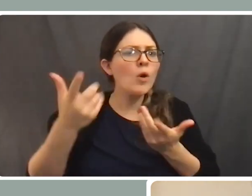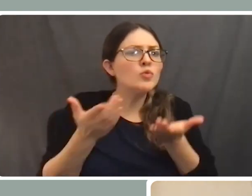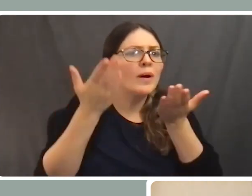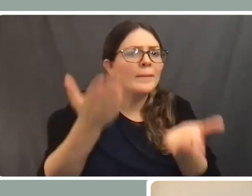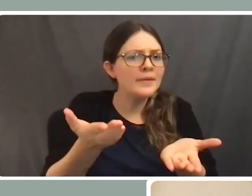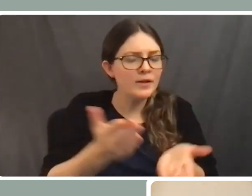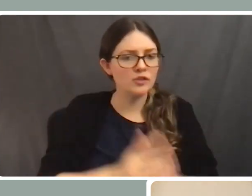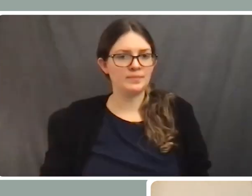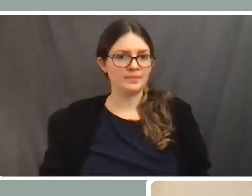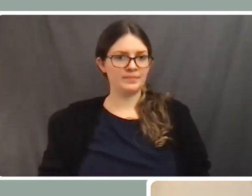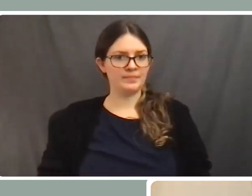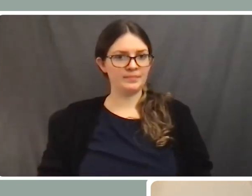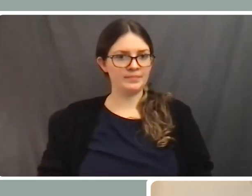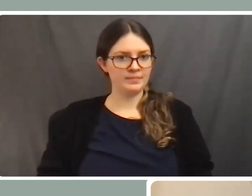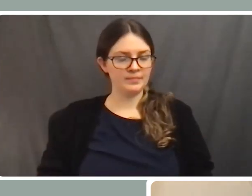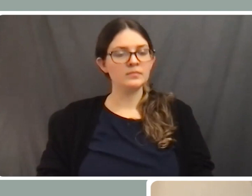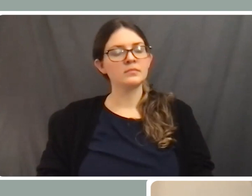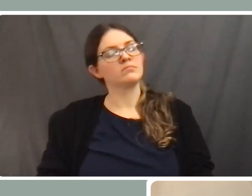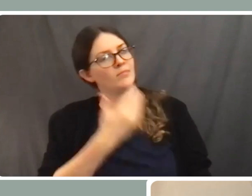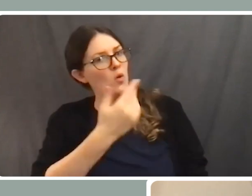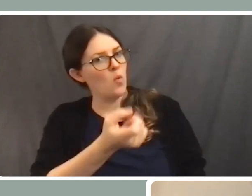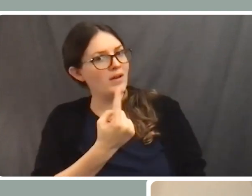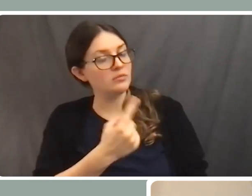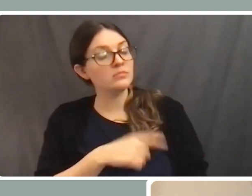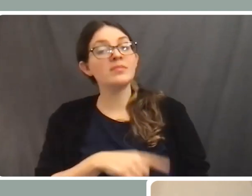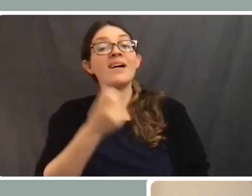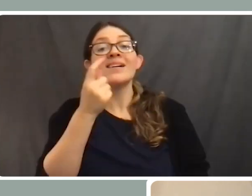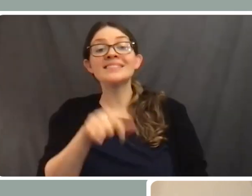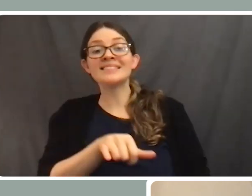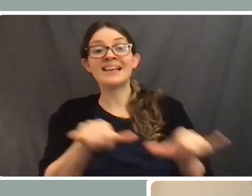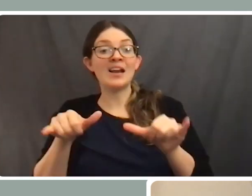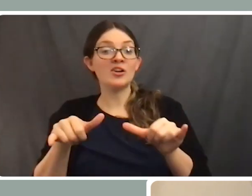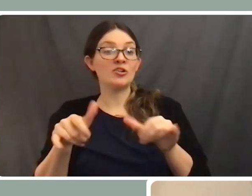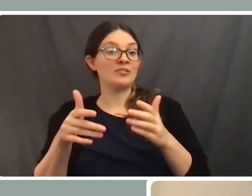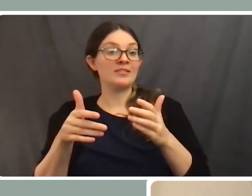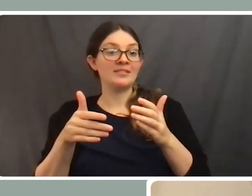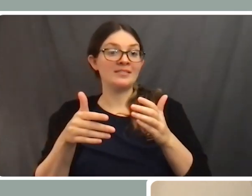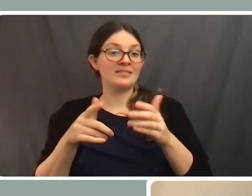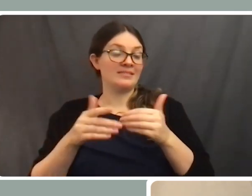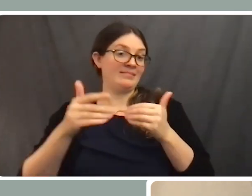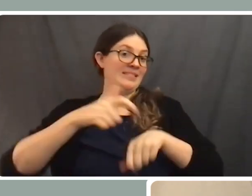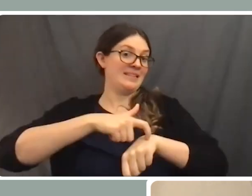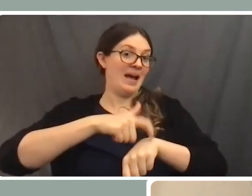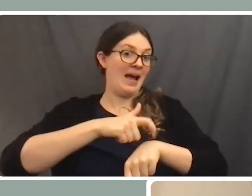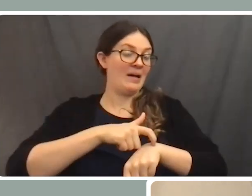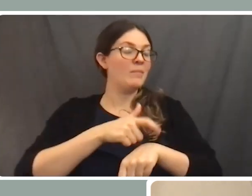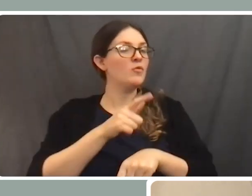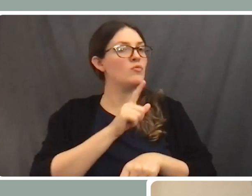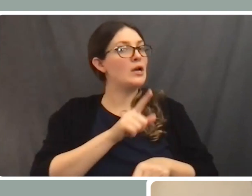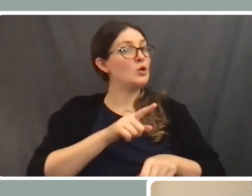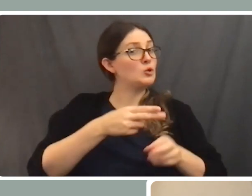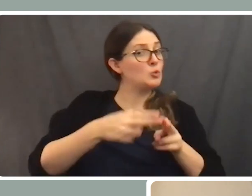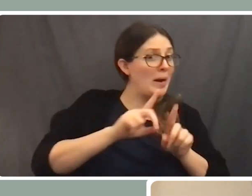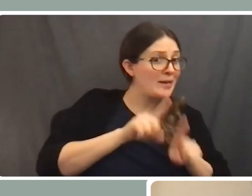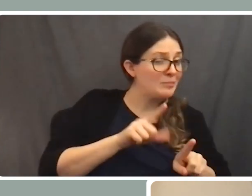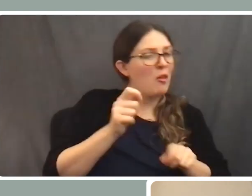Yeah. It's a really good question. The standard duration, in some ways, it's a very short answer to the question. And in some ways, it's a very long answer.